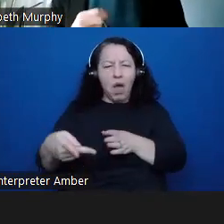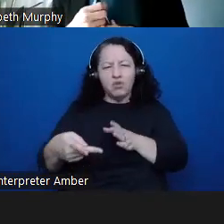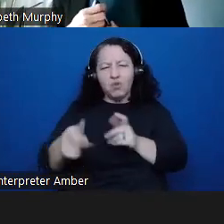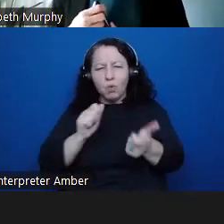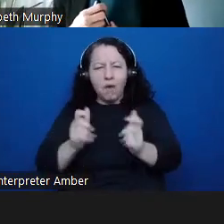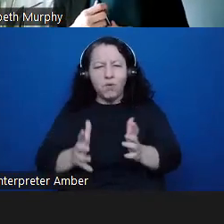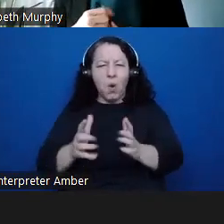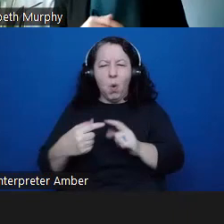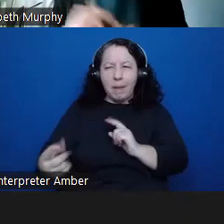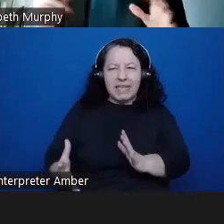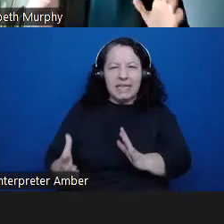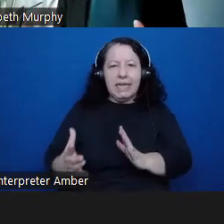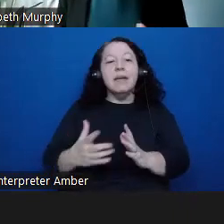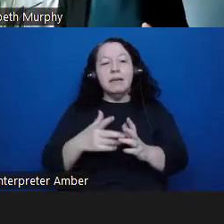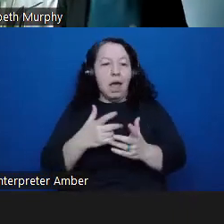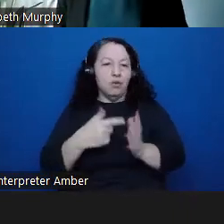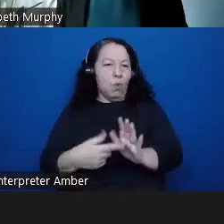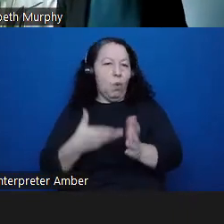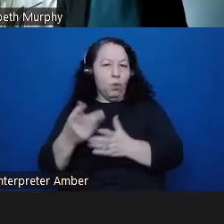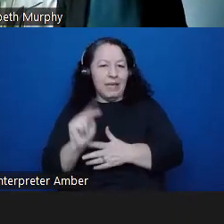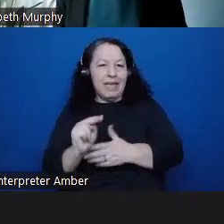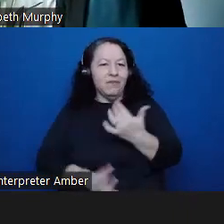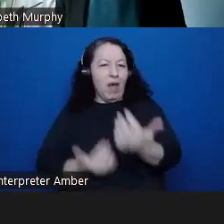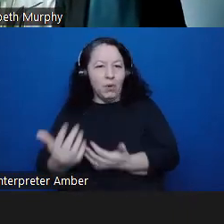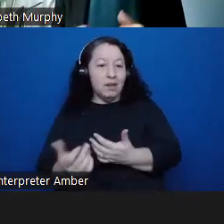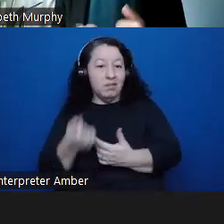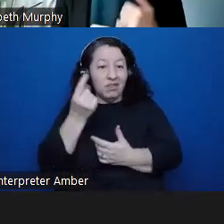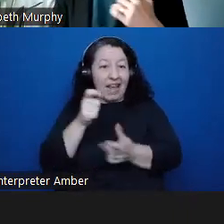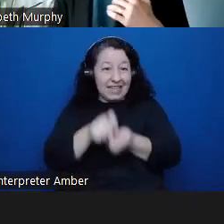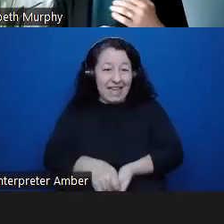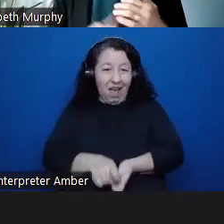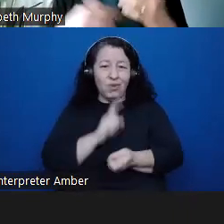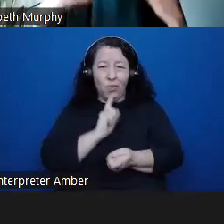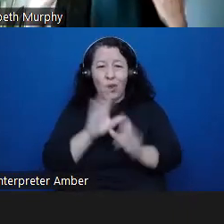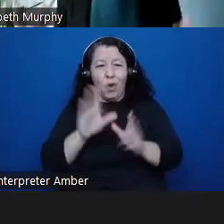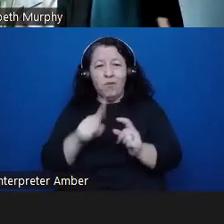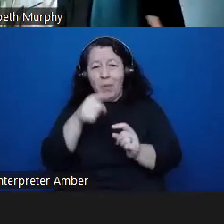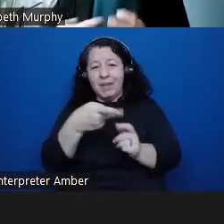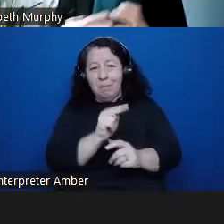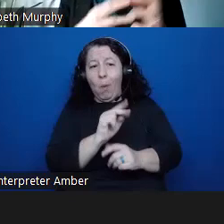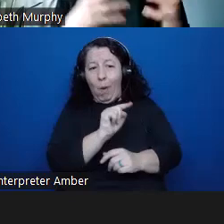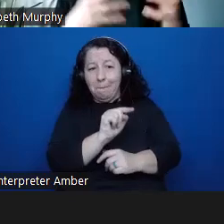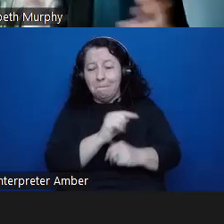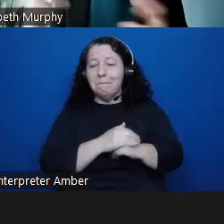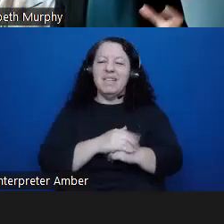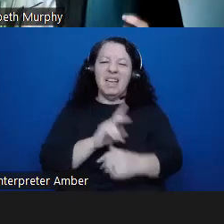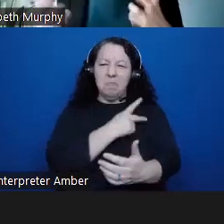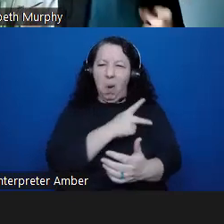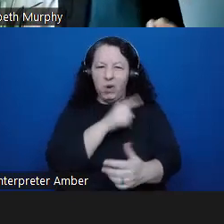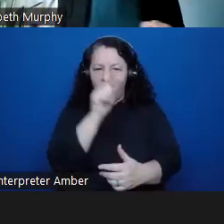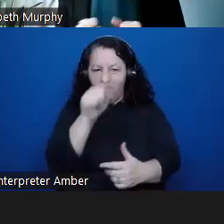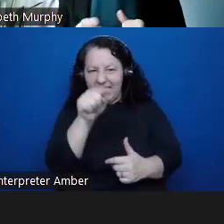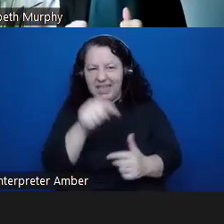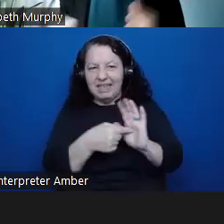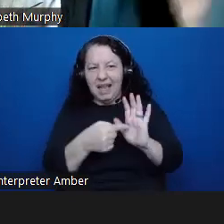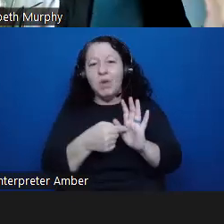kiln firing. Now, the details are what are so wonderful about this poem, because it describes things like demons or